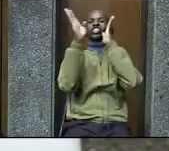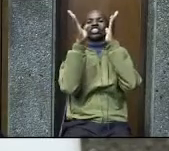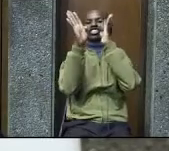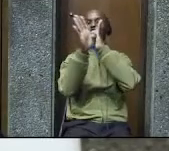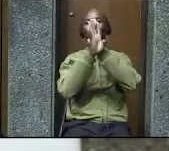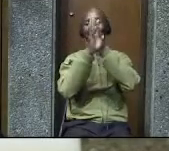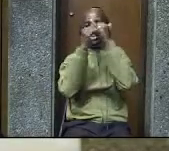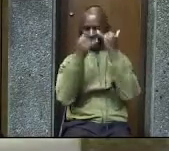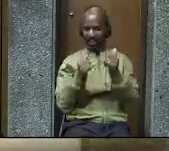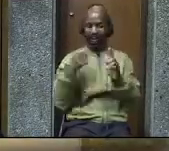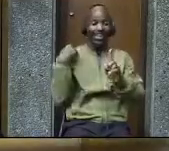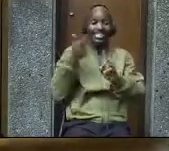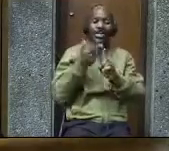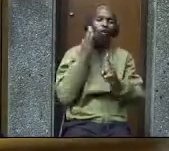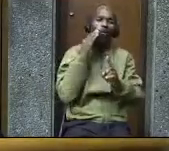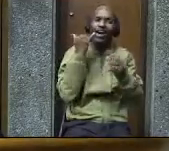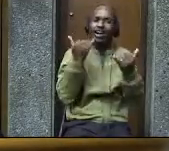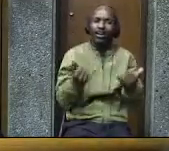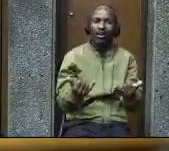ba nene nna